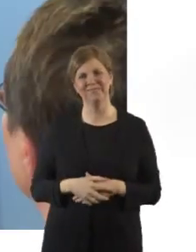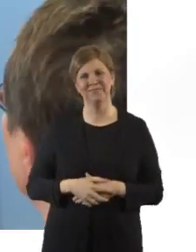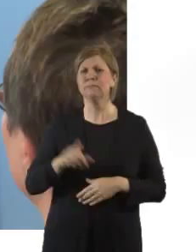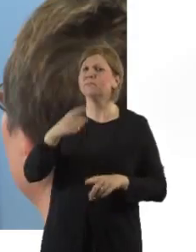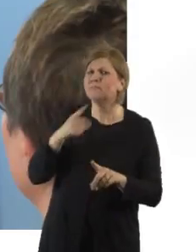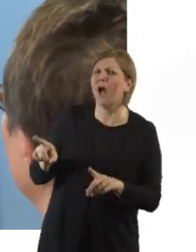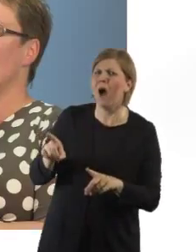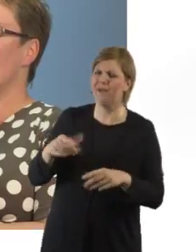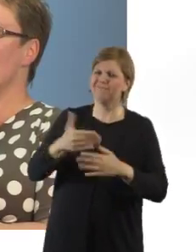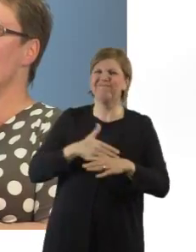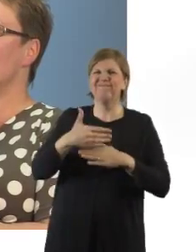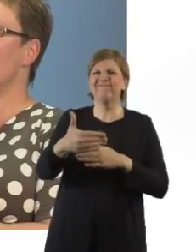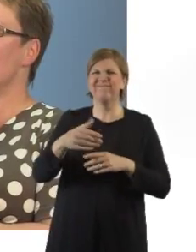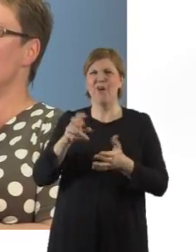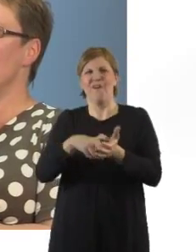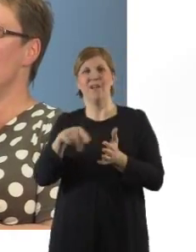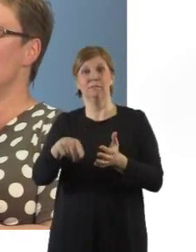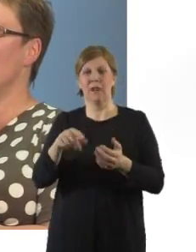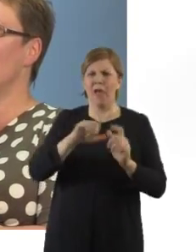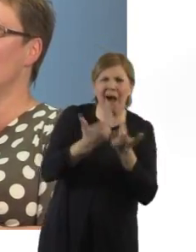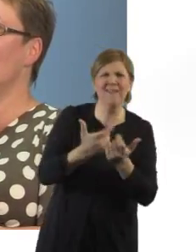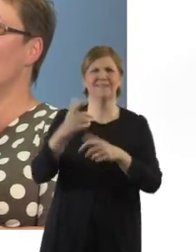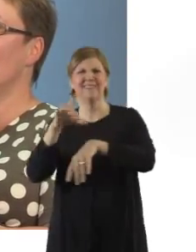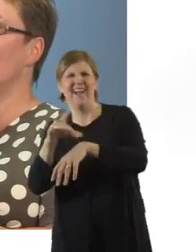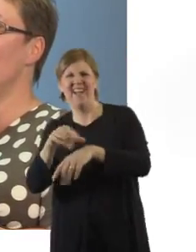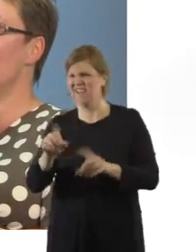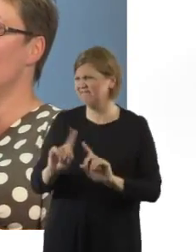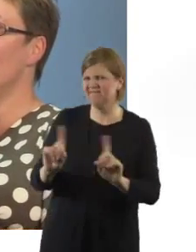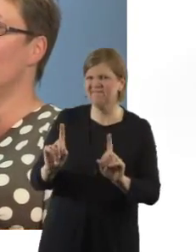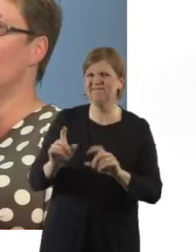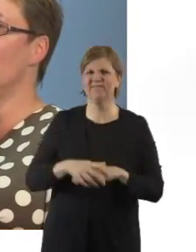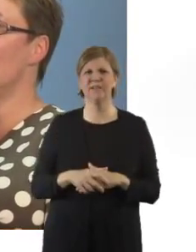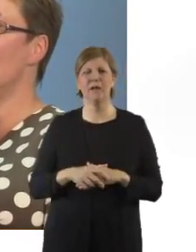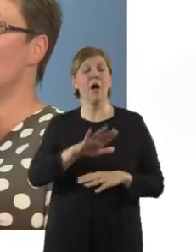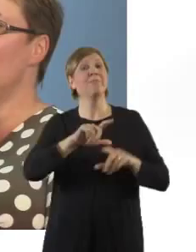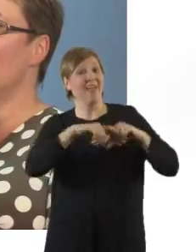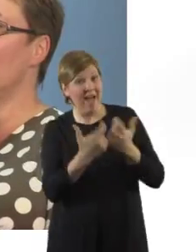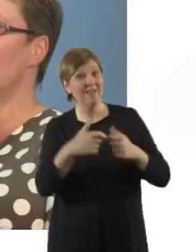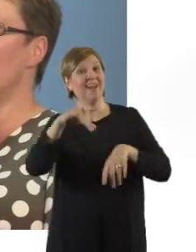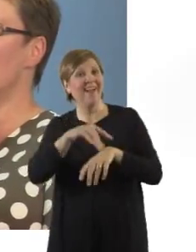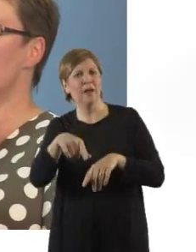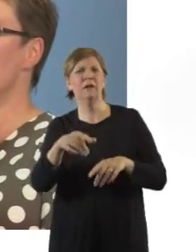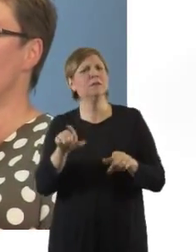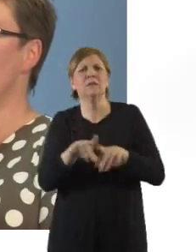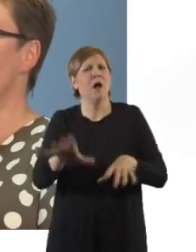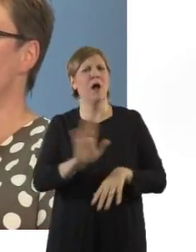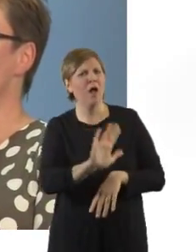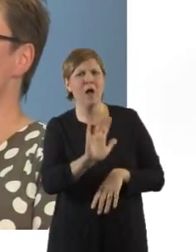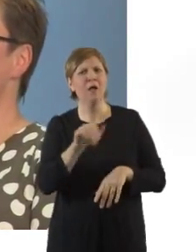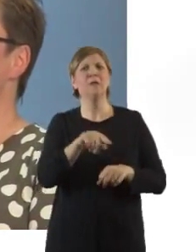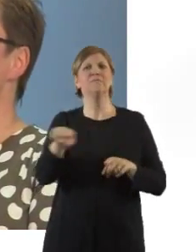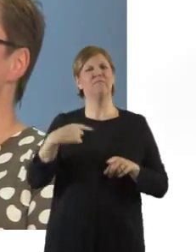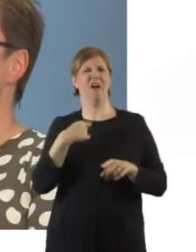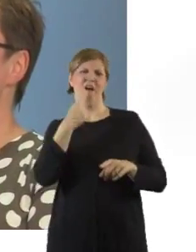Is this classes and clinics? Classes and clinics are not the same thing, Pauline, and when we talk about clinics we mean the regular appointments that mum will have